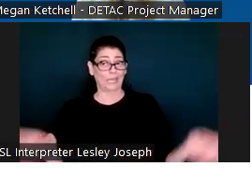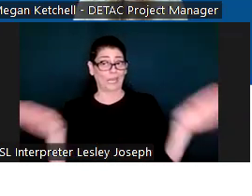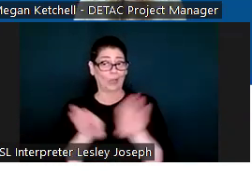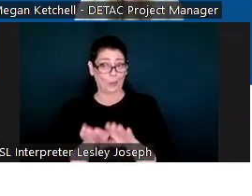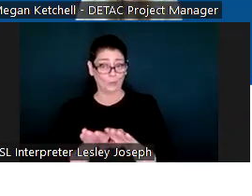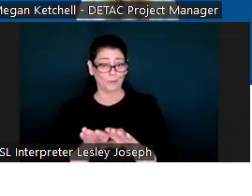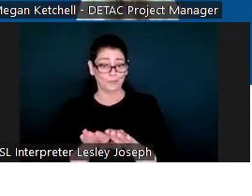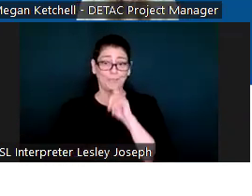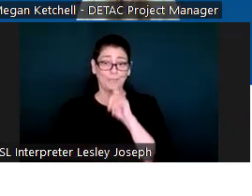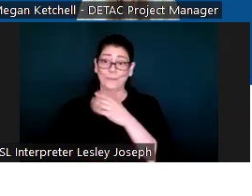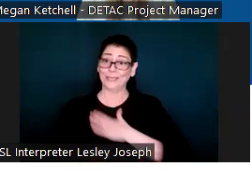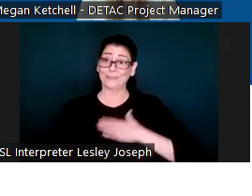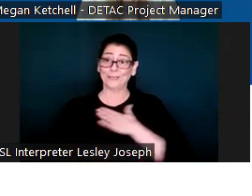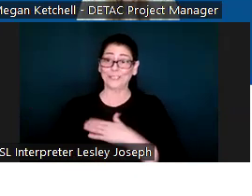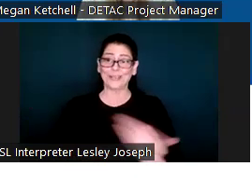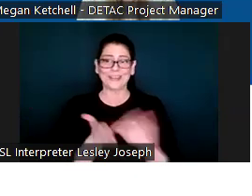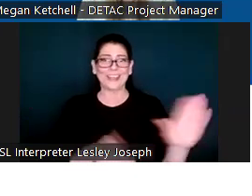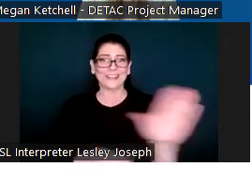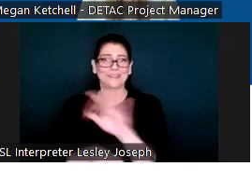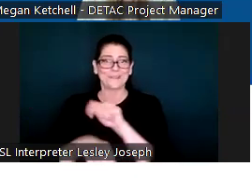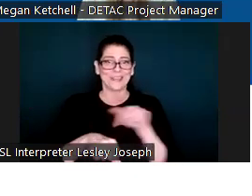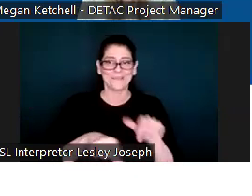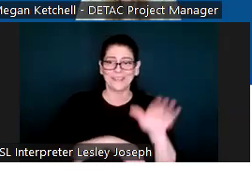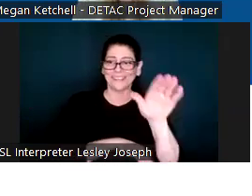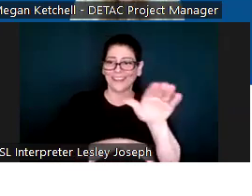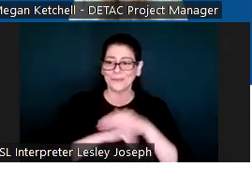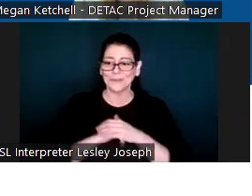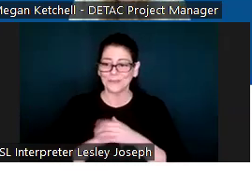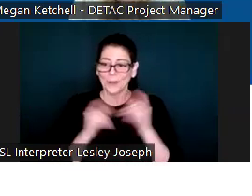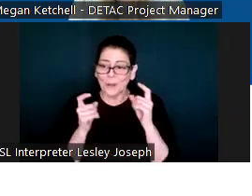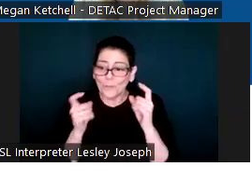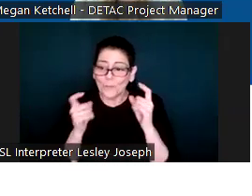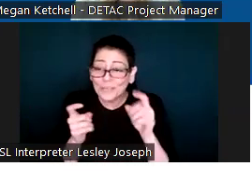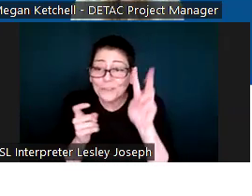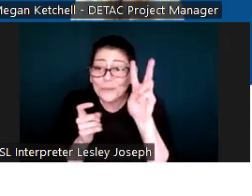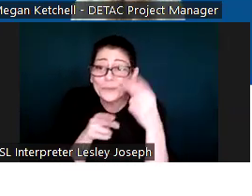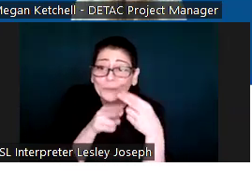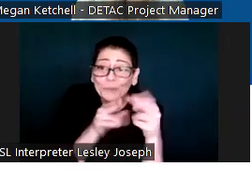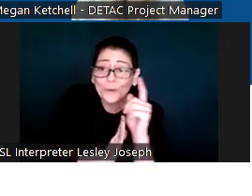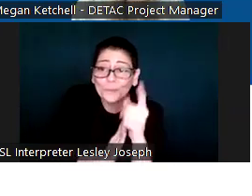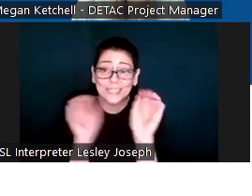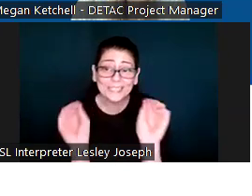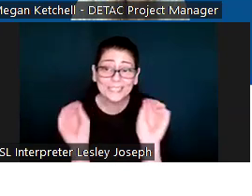really appreciate, again, your time this afternoon. Give you 2 short minutes back,